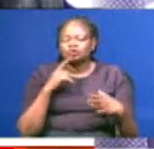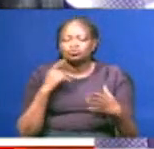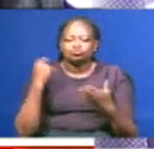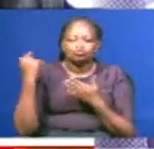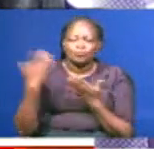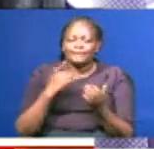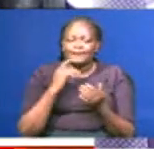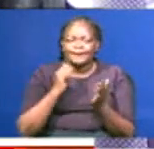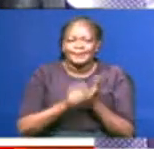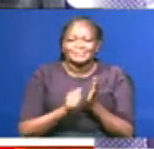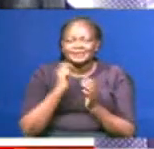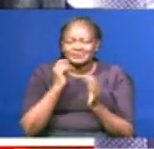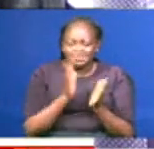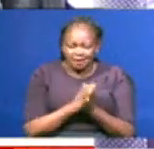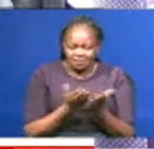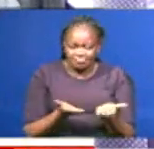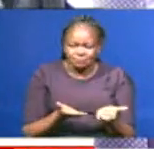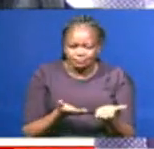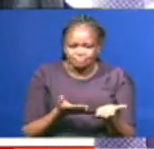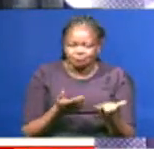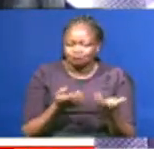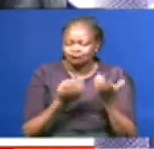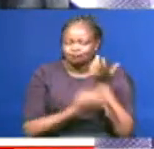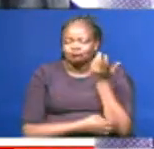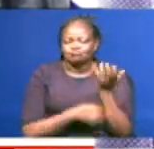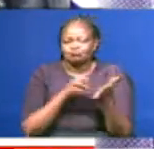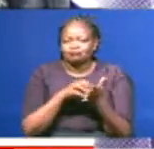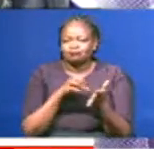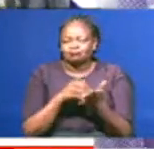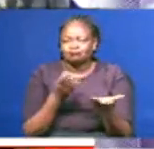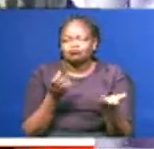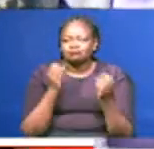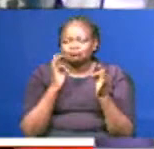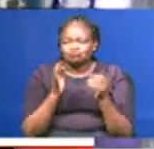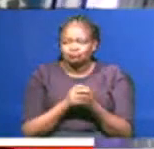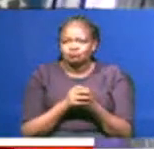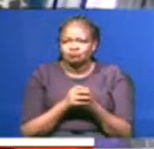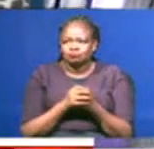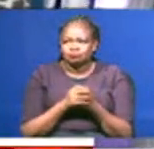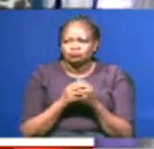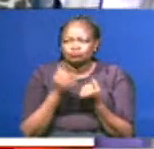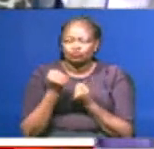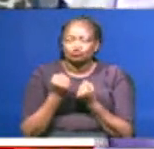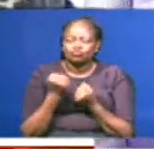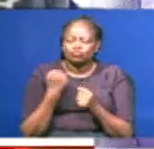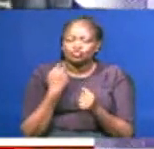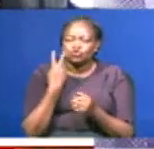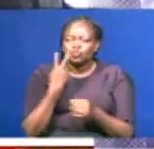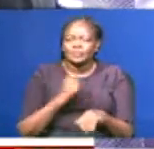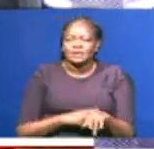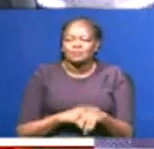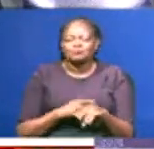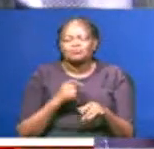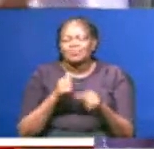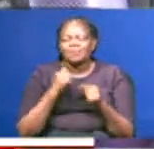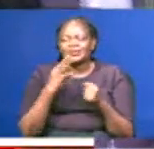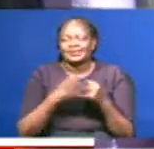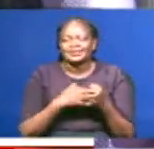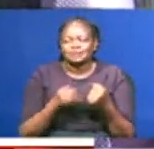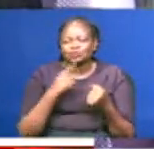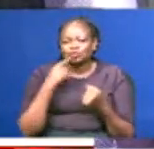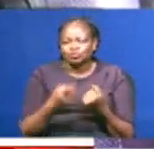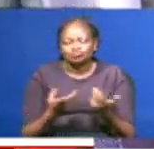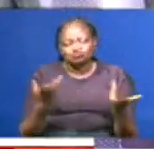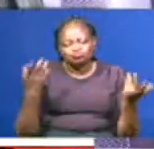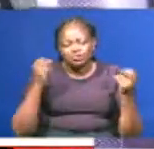Kenya. And the worst case scenario, probably even if it was the transport was to Mbindabu, we won't get to 80. So if